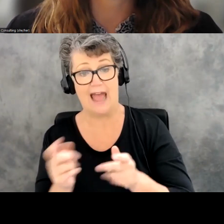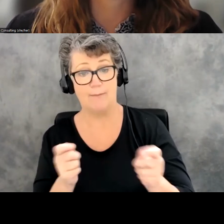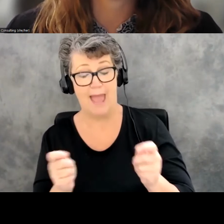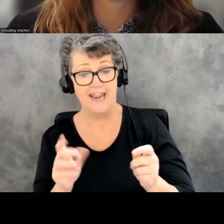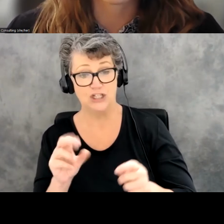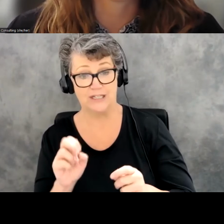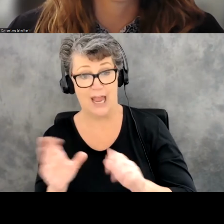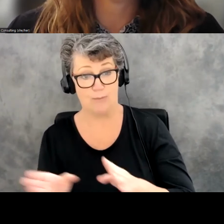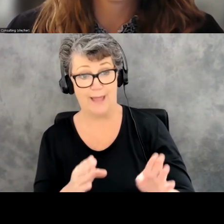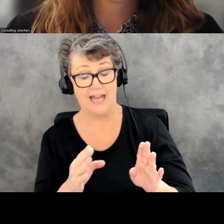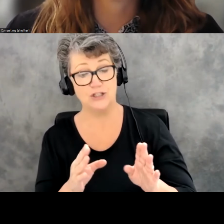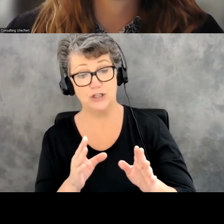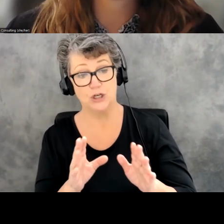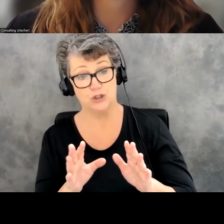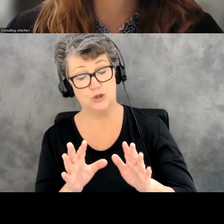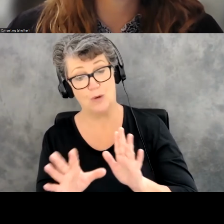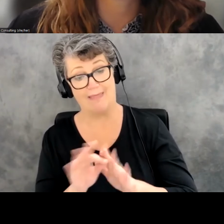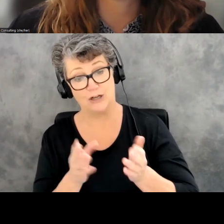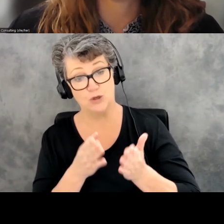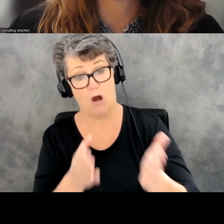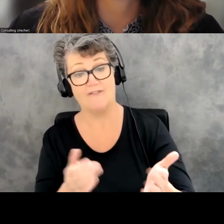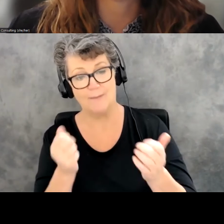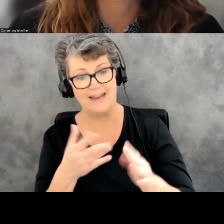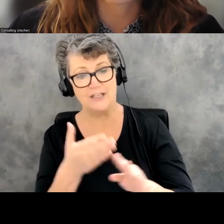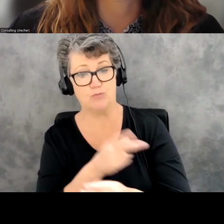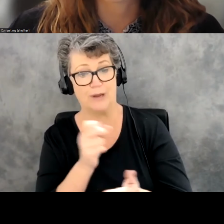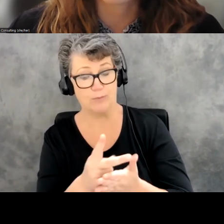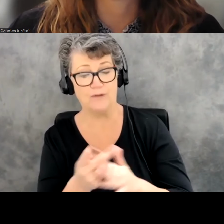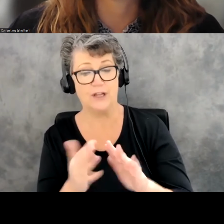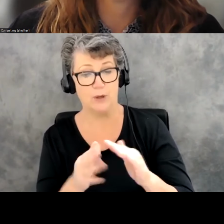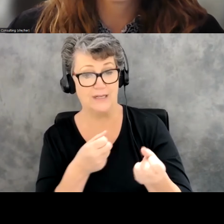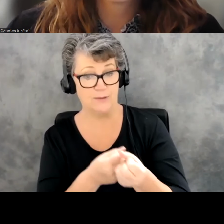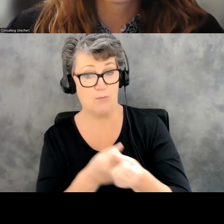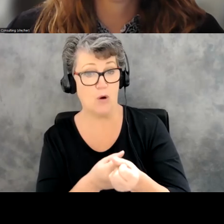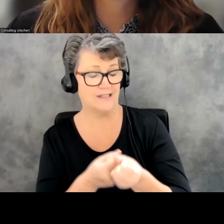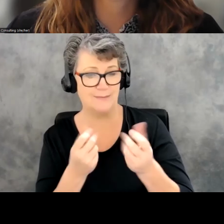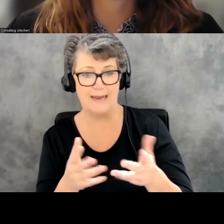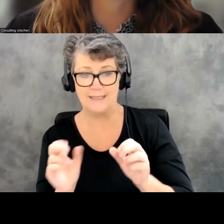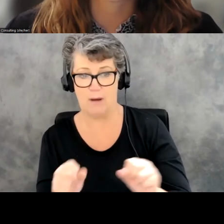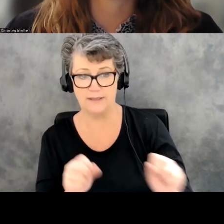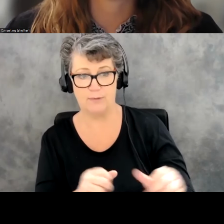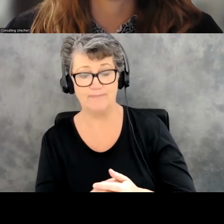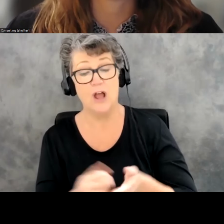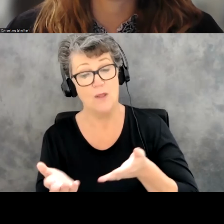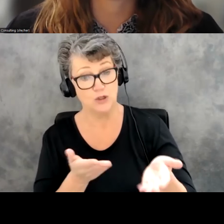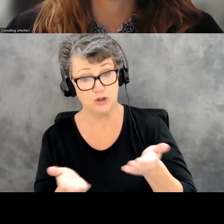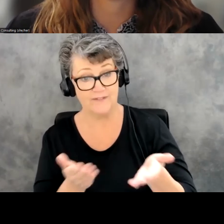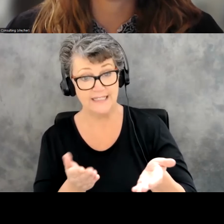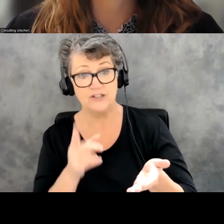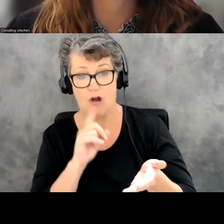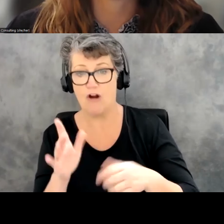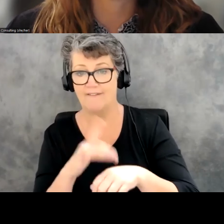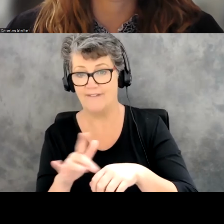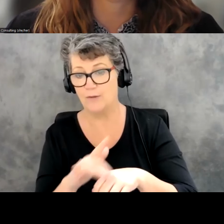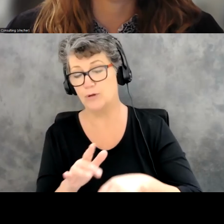to elect to offer as many of the pre-approved community supports as possible. And those services are available